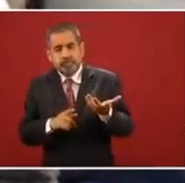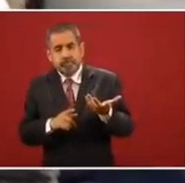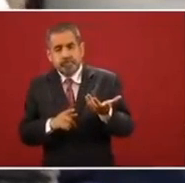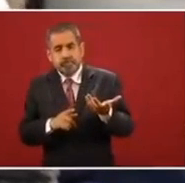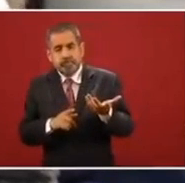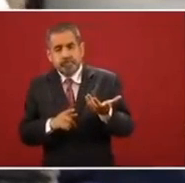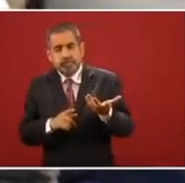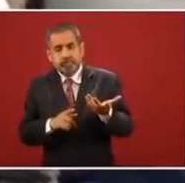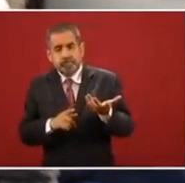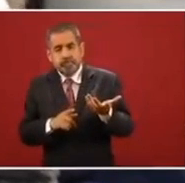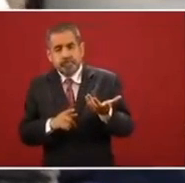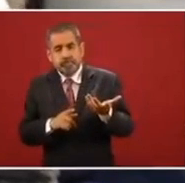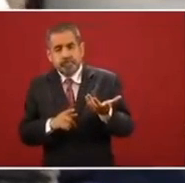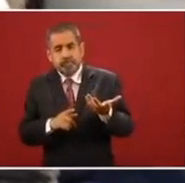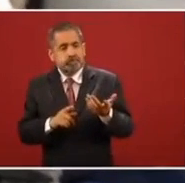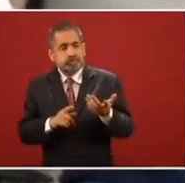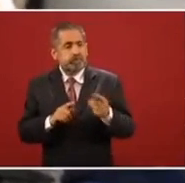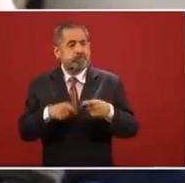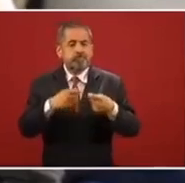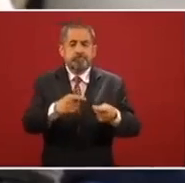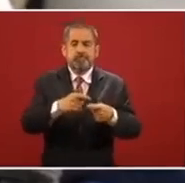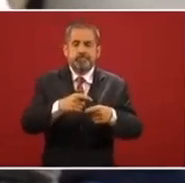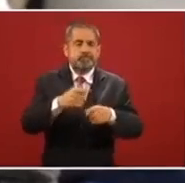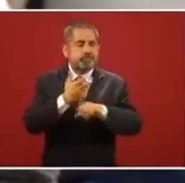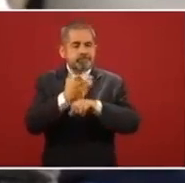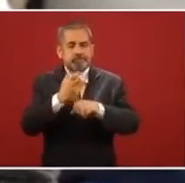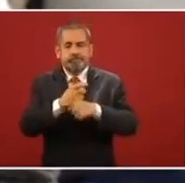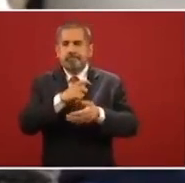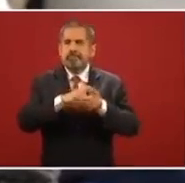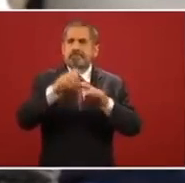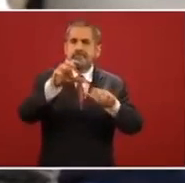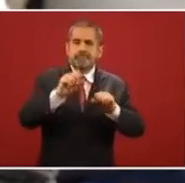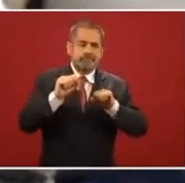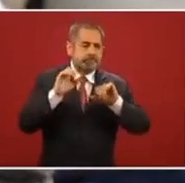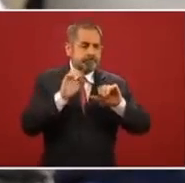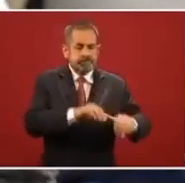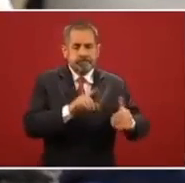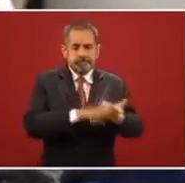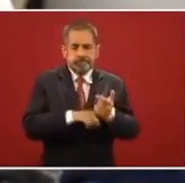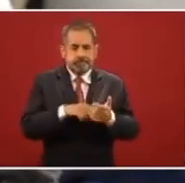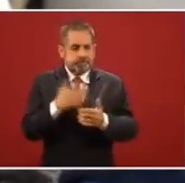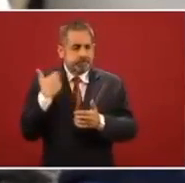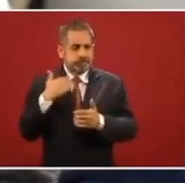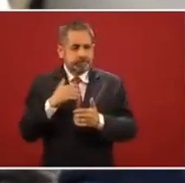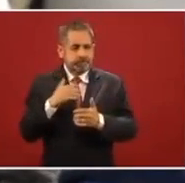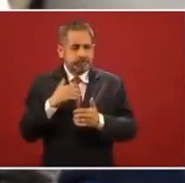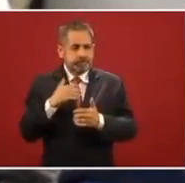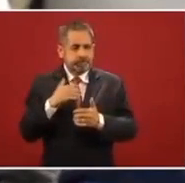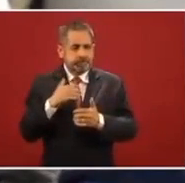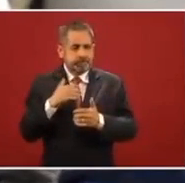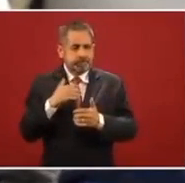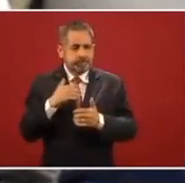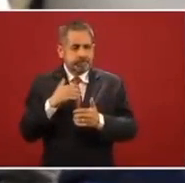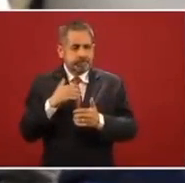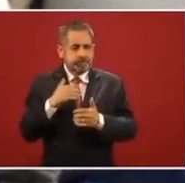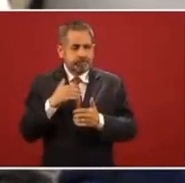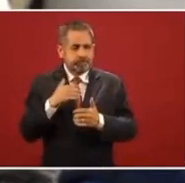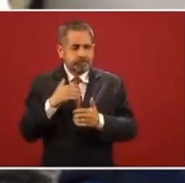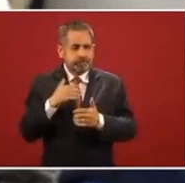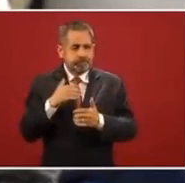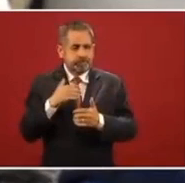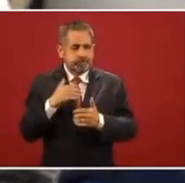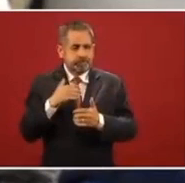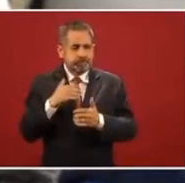North Course, and he contracted it para echar fuera los últimos barcos españoles to